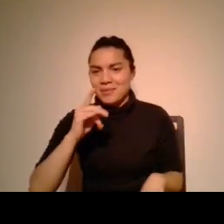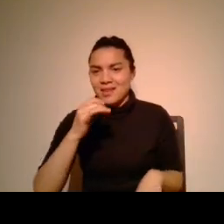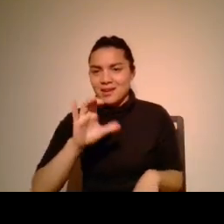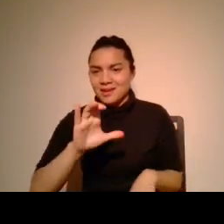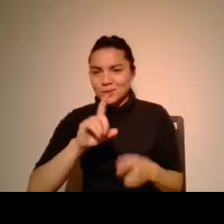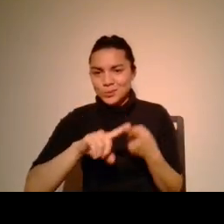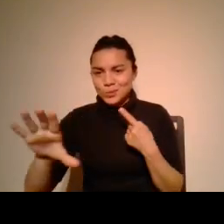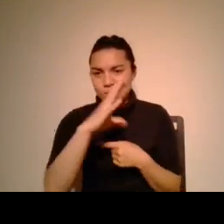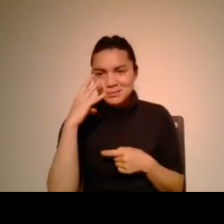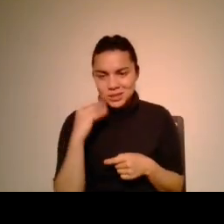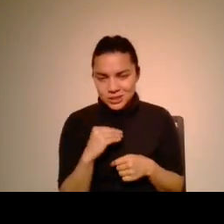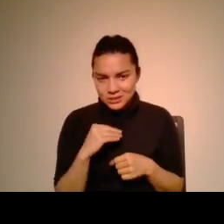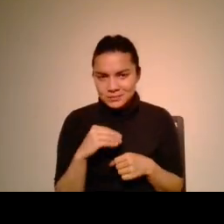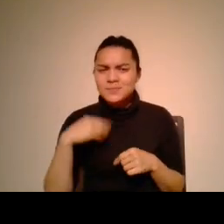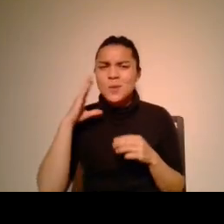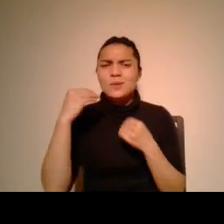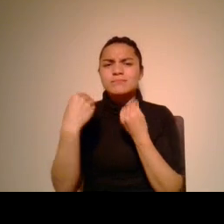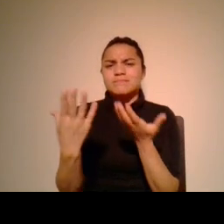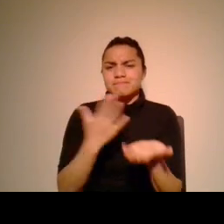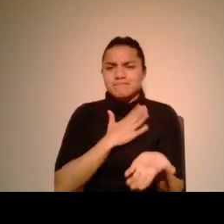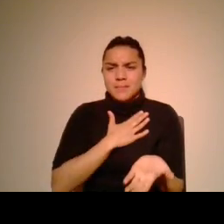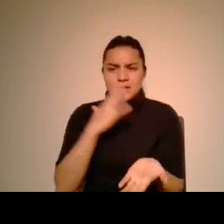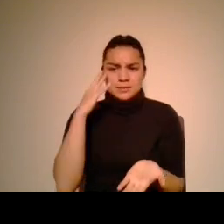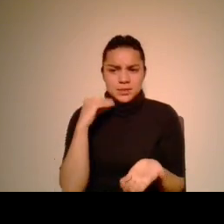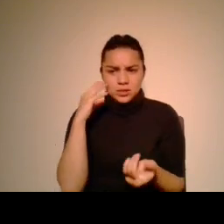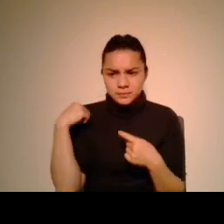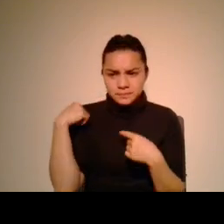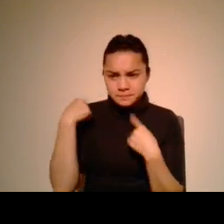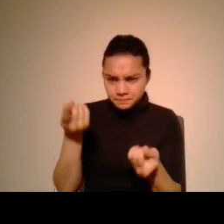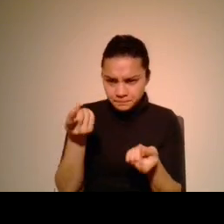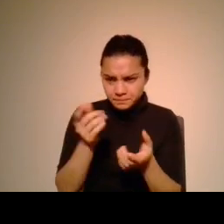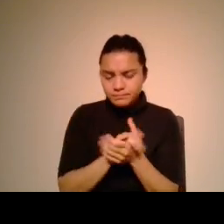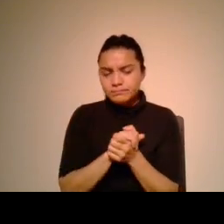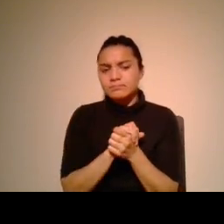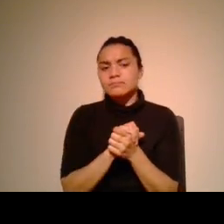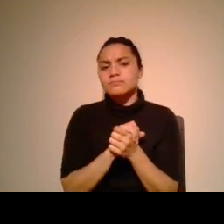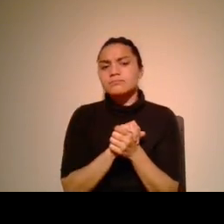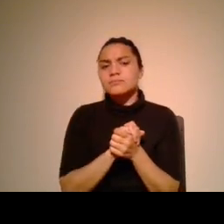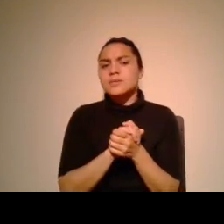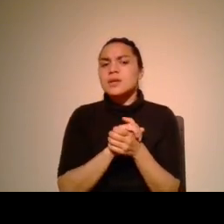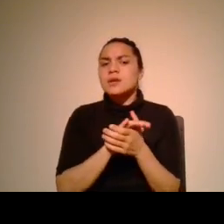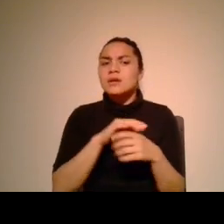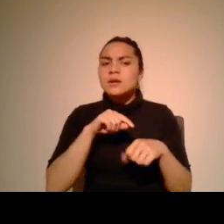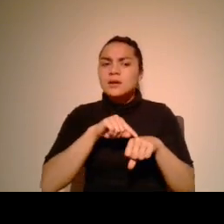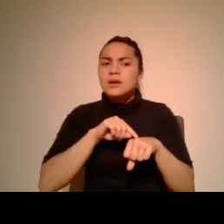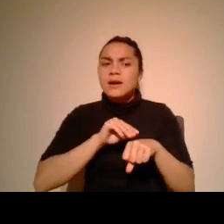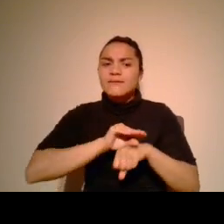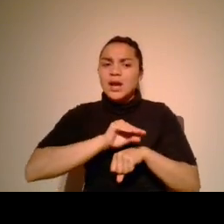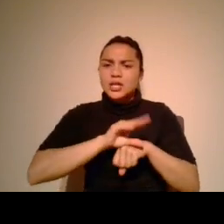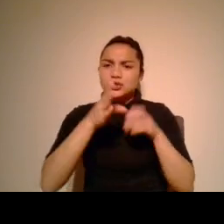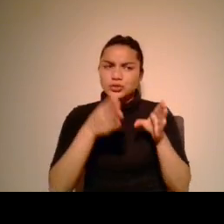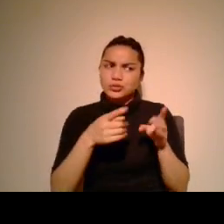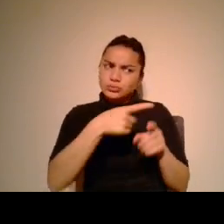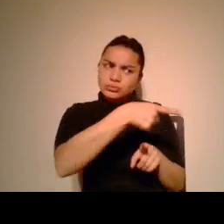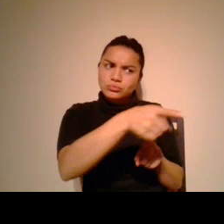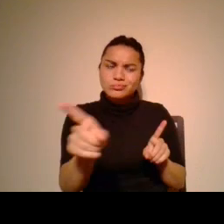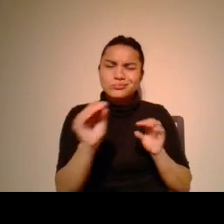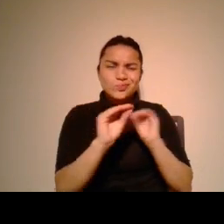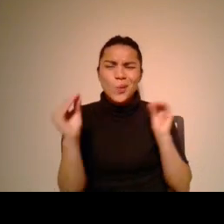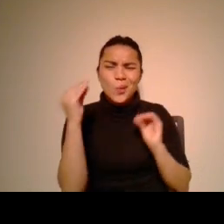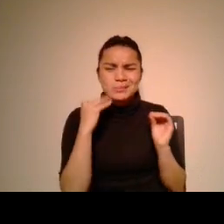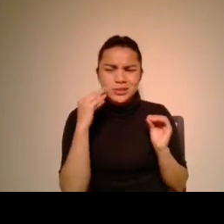I will give you the sort of, what my experience has been is that advisors who don't have experience being trans, but they